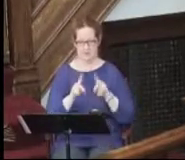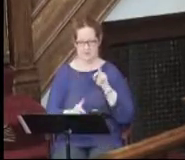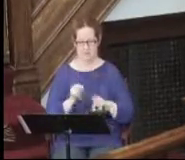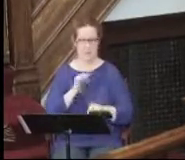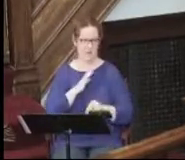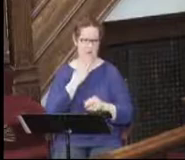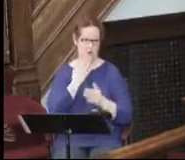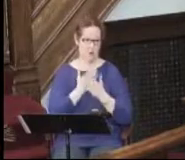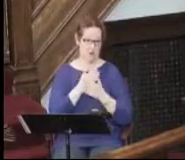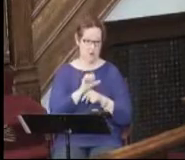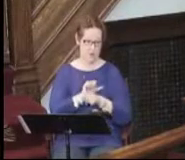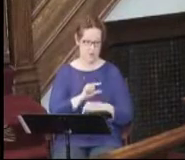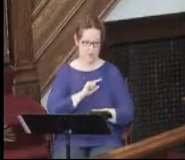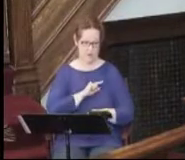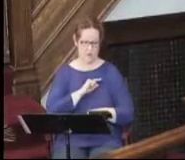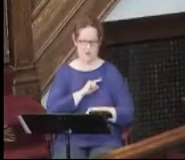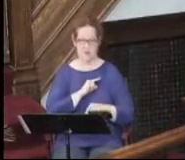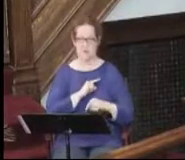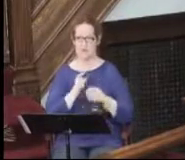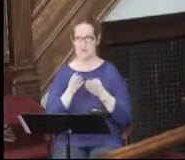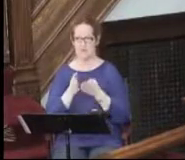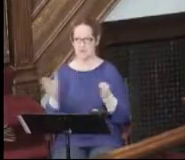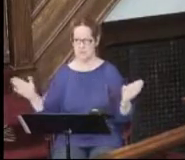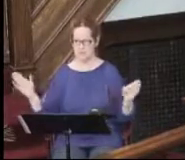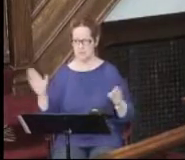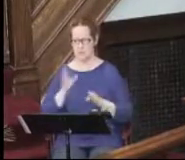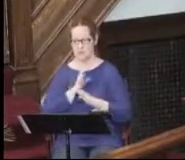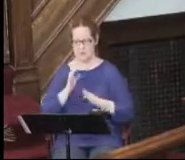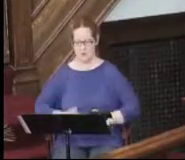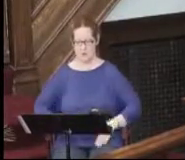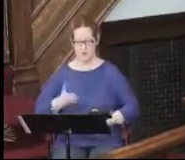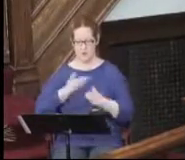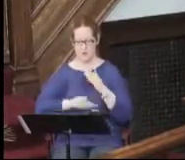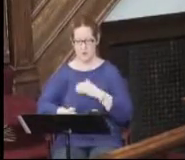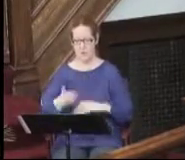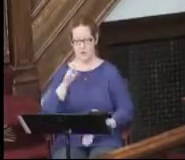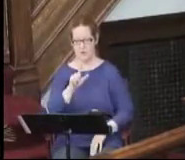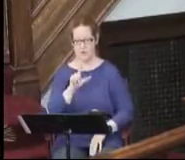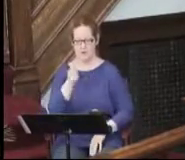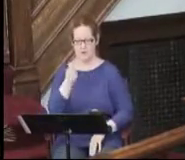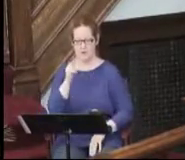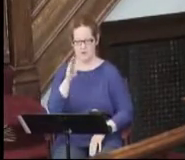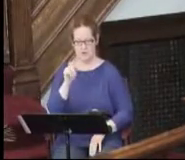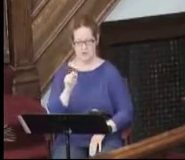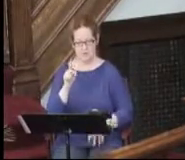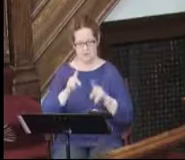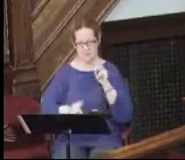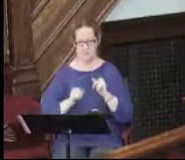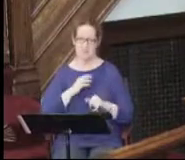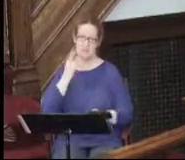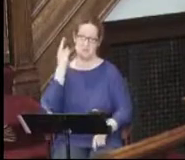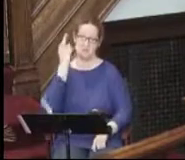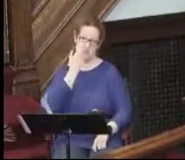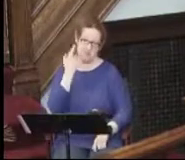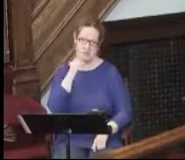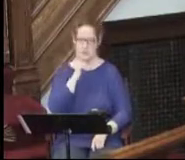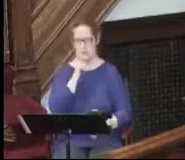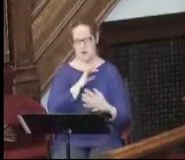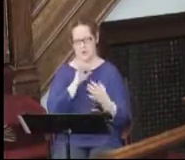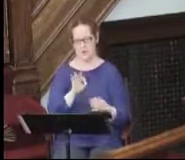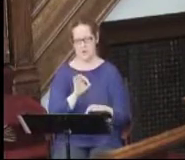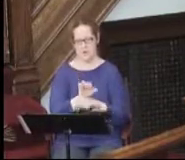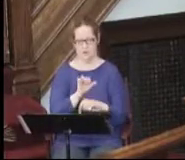being the conscience for broader Christianity about welcoming LGBT people. We've done a reasonable but not perfect